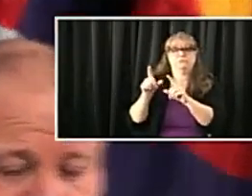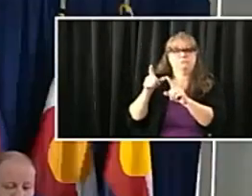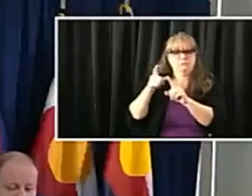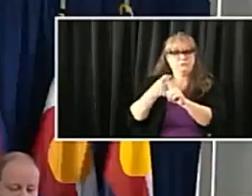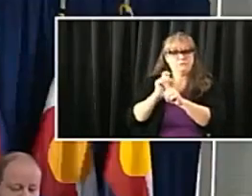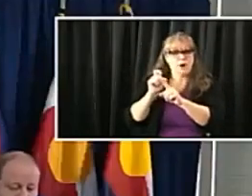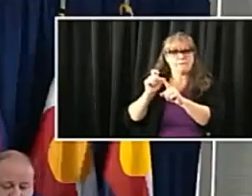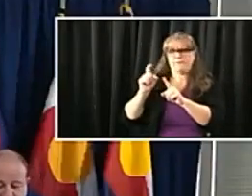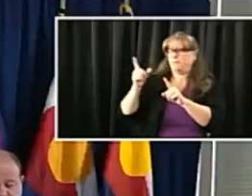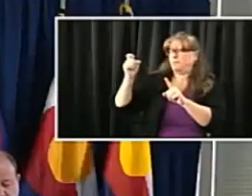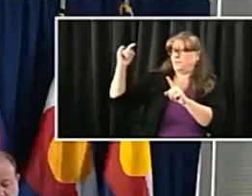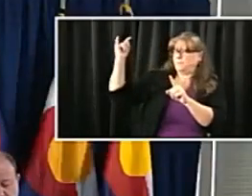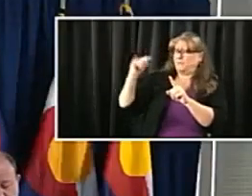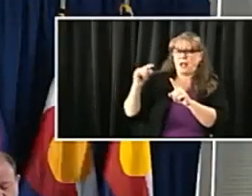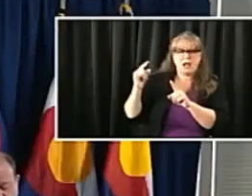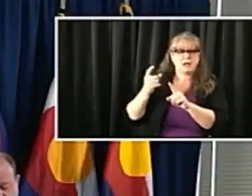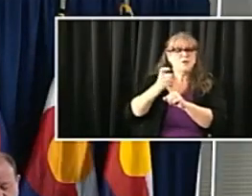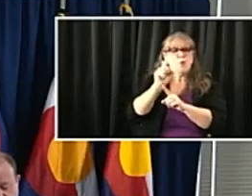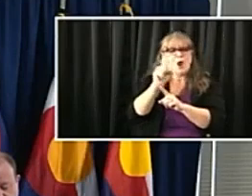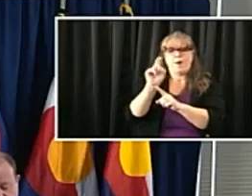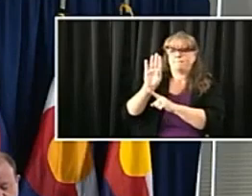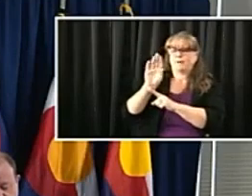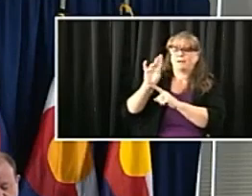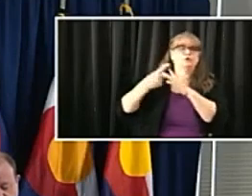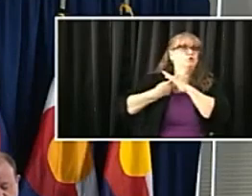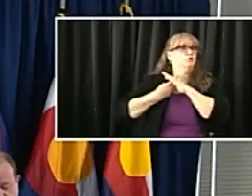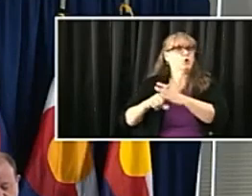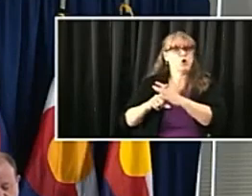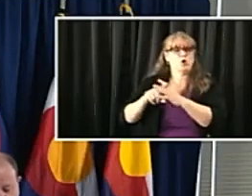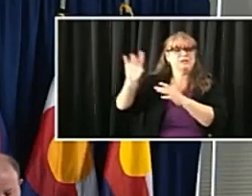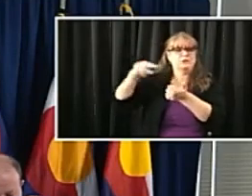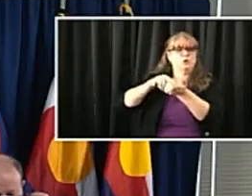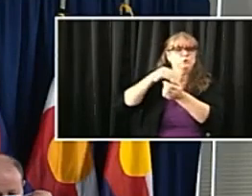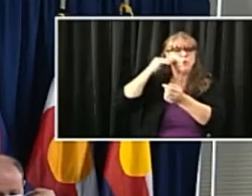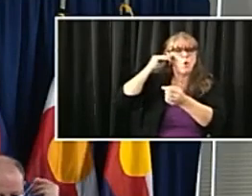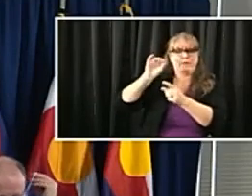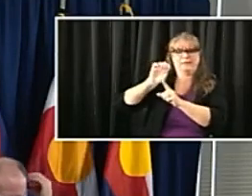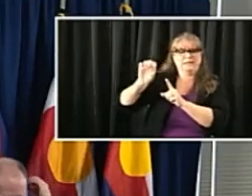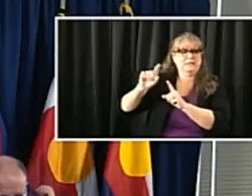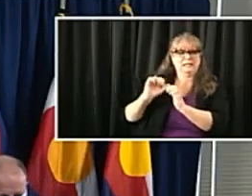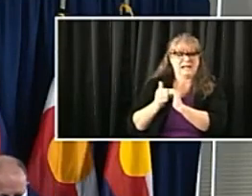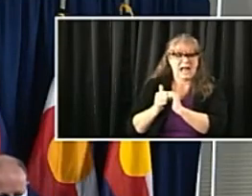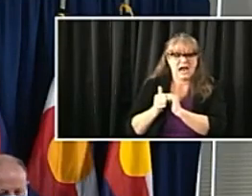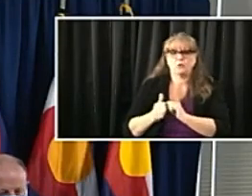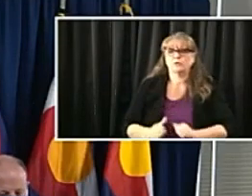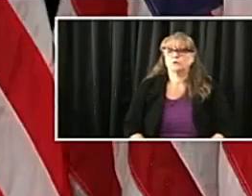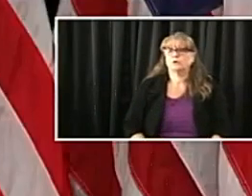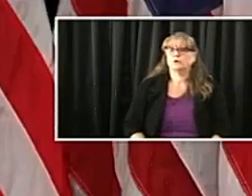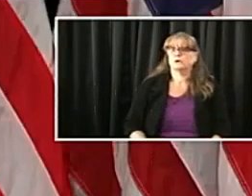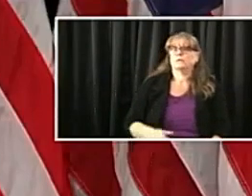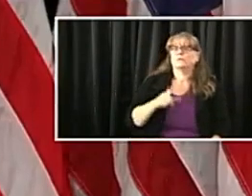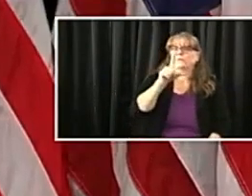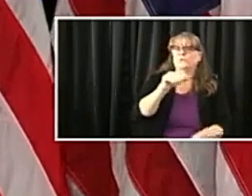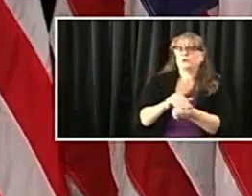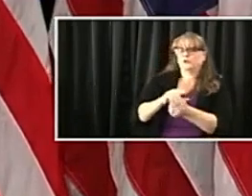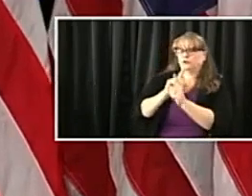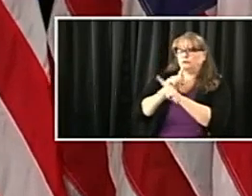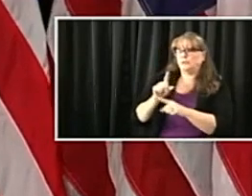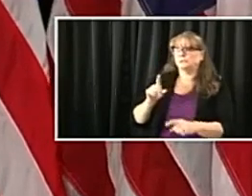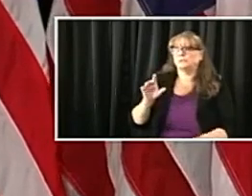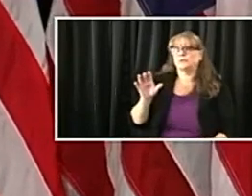Thanks, I could take that question. So, we have robust case investigation and contact tracing efforts underway. I